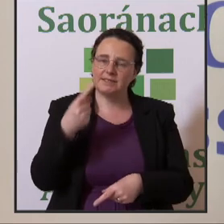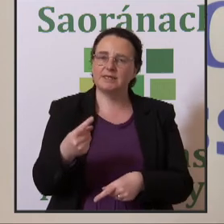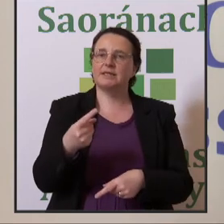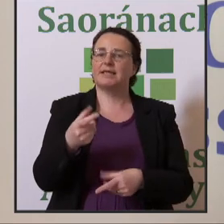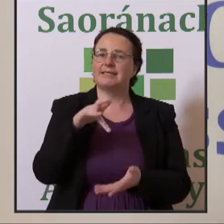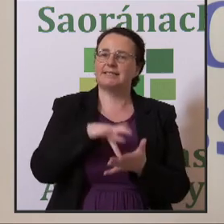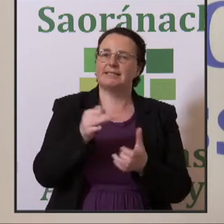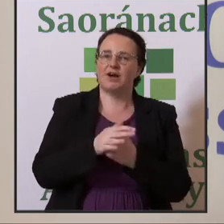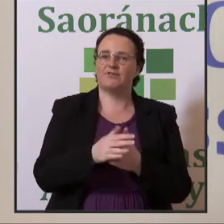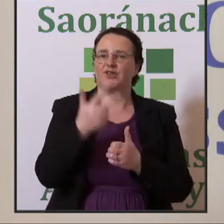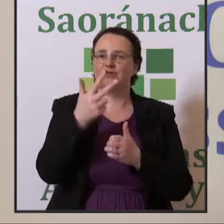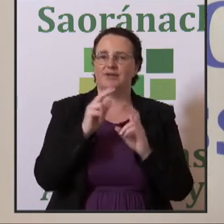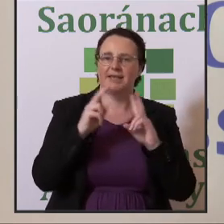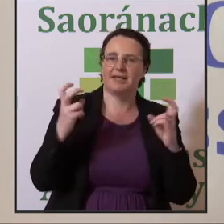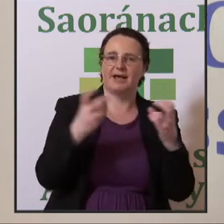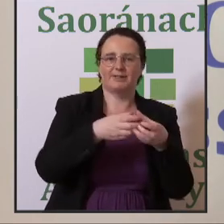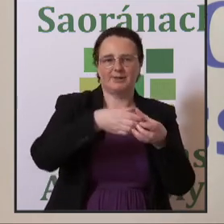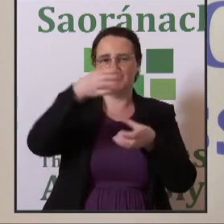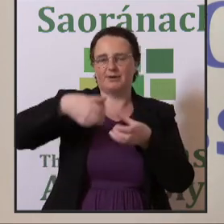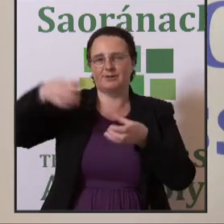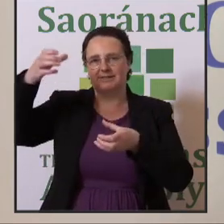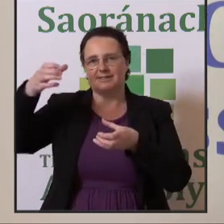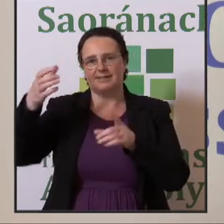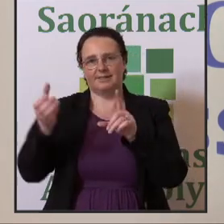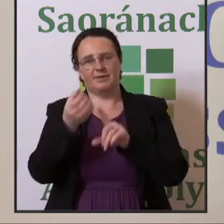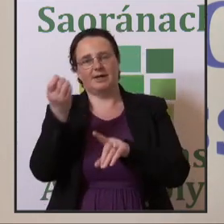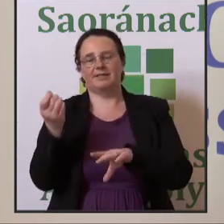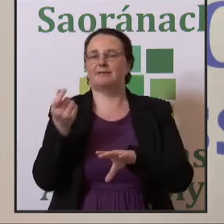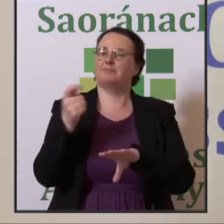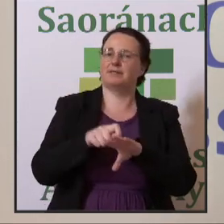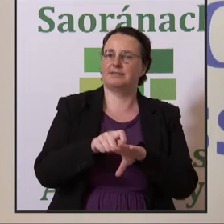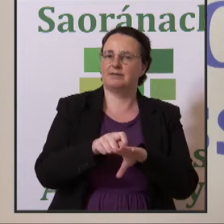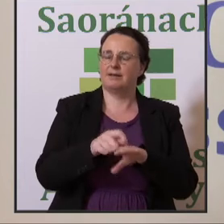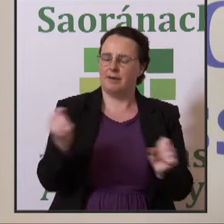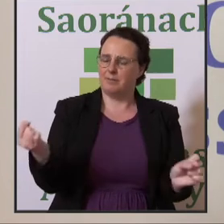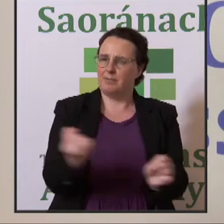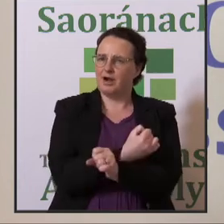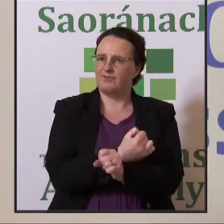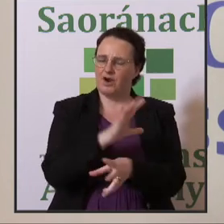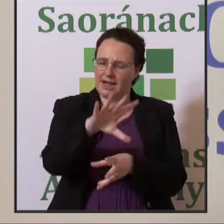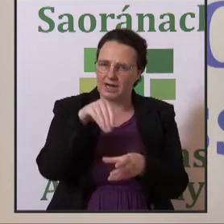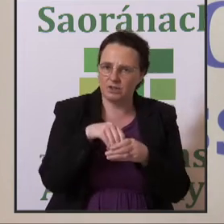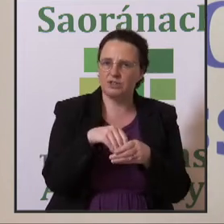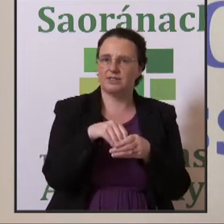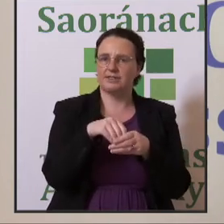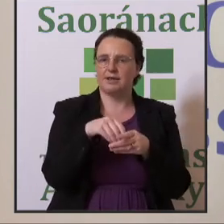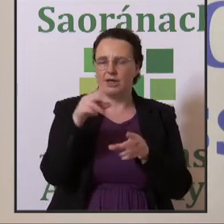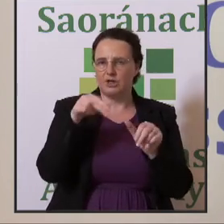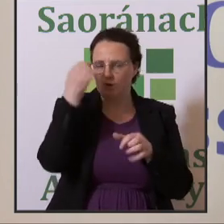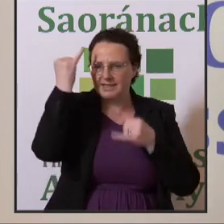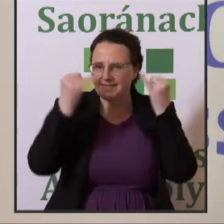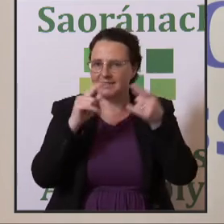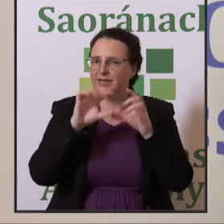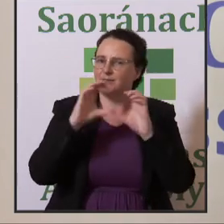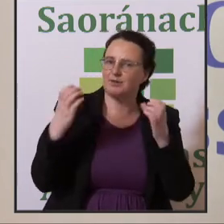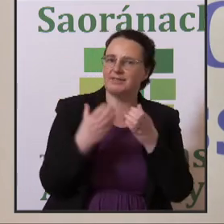Castles tower to its historic best, a landmark for excellence, inclusion, innovation, and community. We